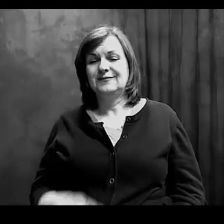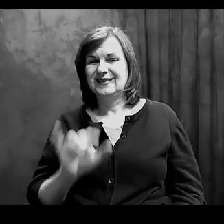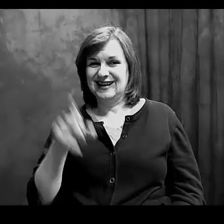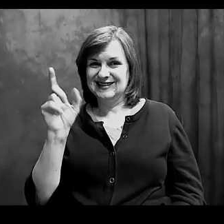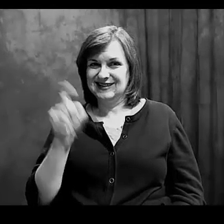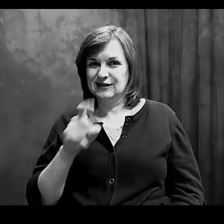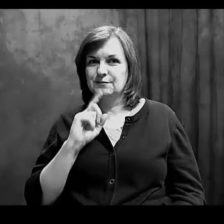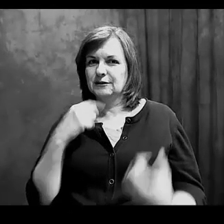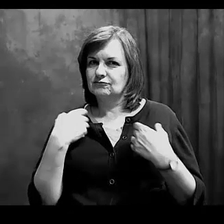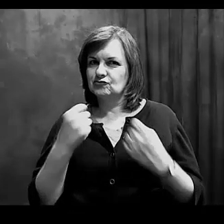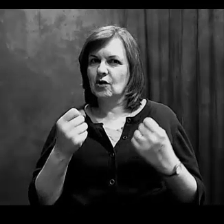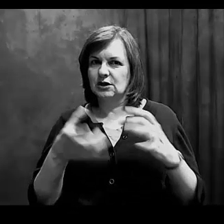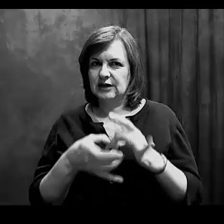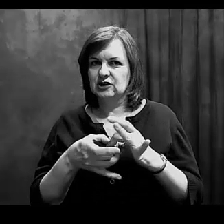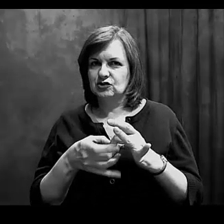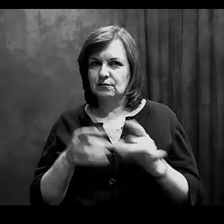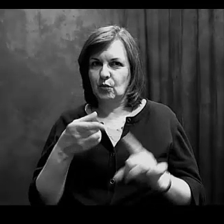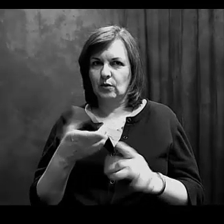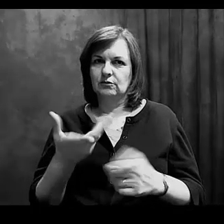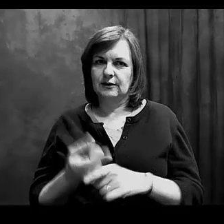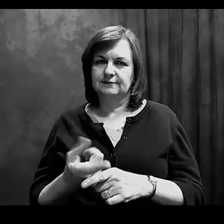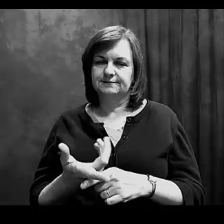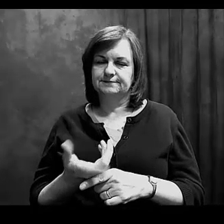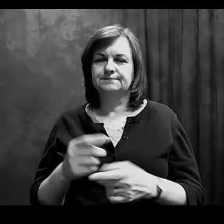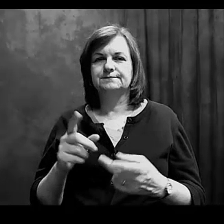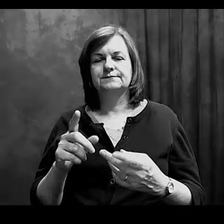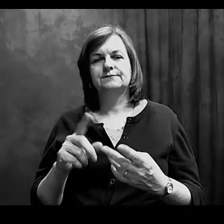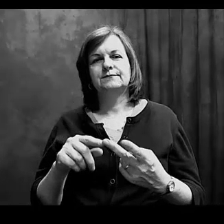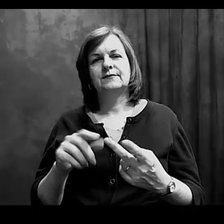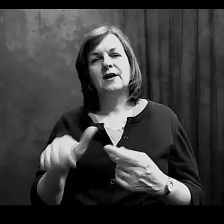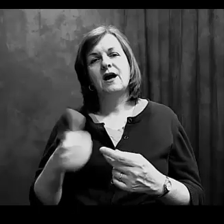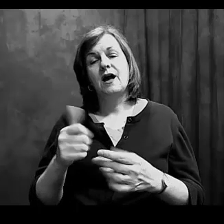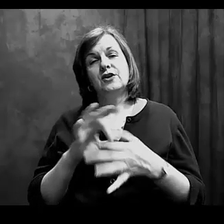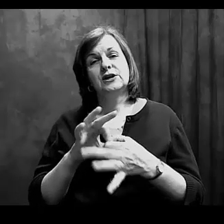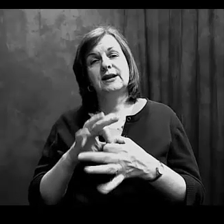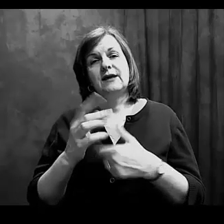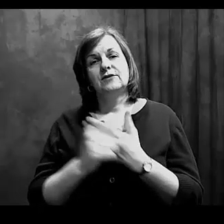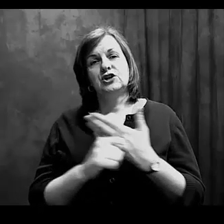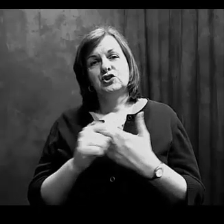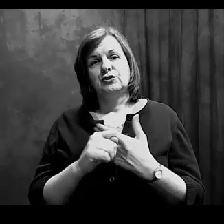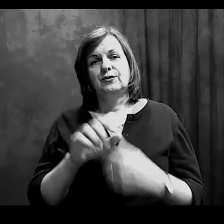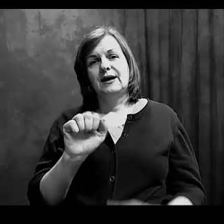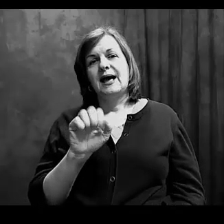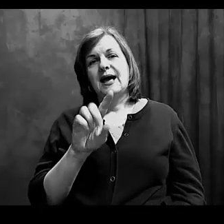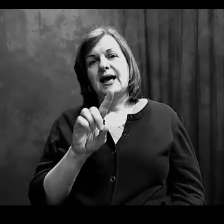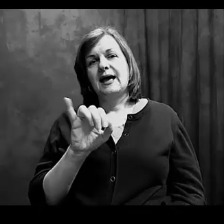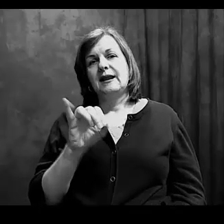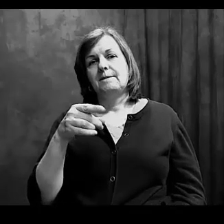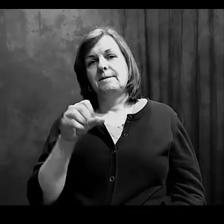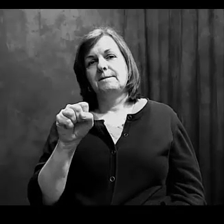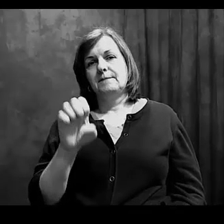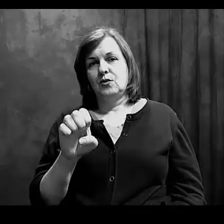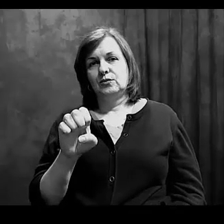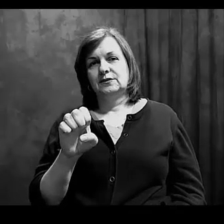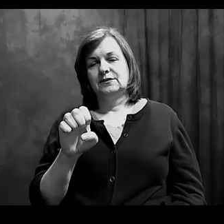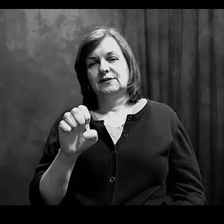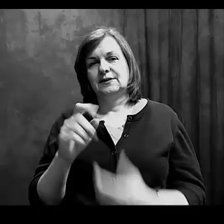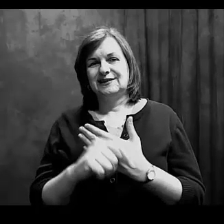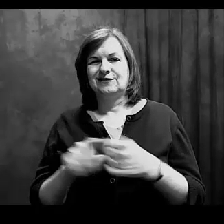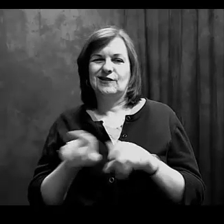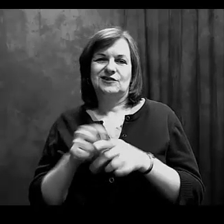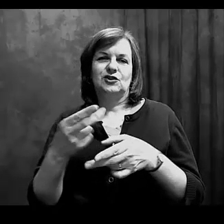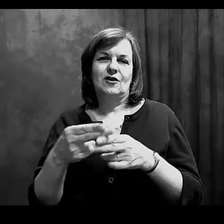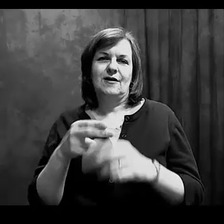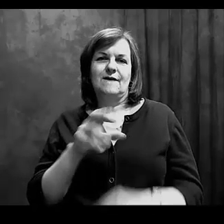So that needs to be a pretty strong attachment point, right? Other connective tissues, we have adipose tissue or